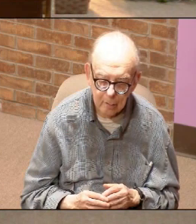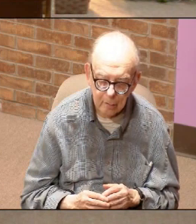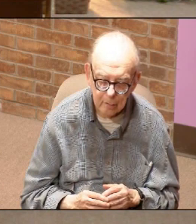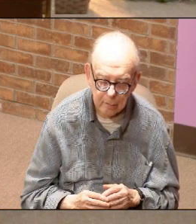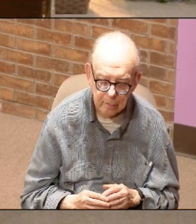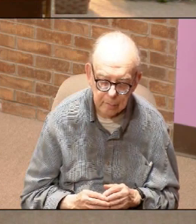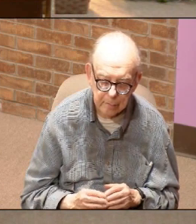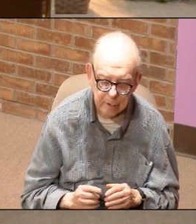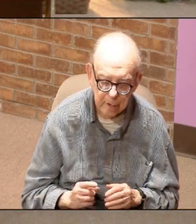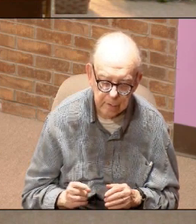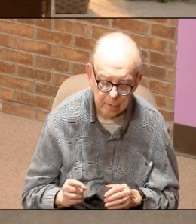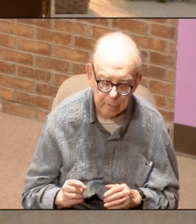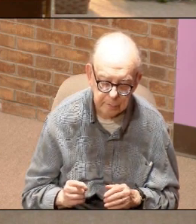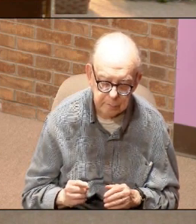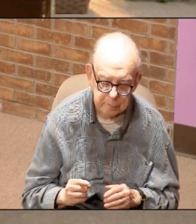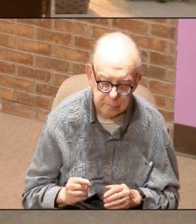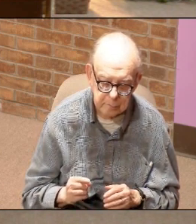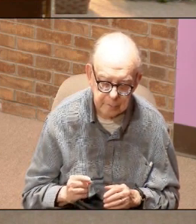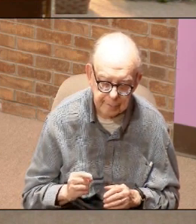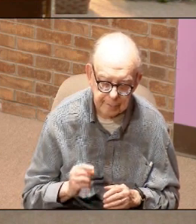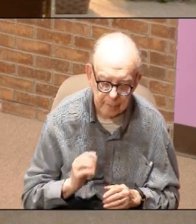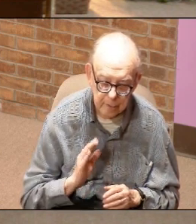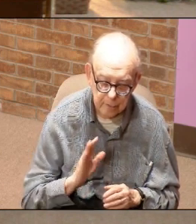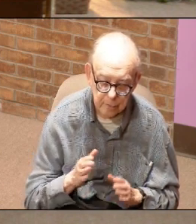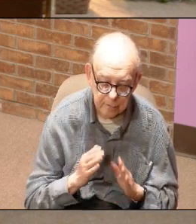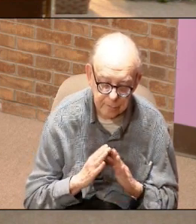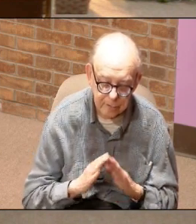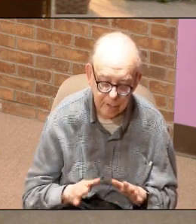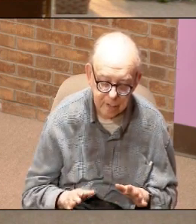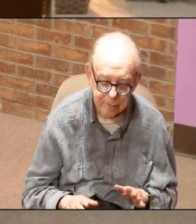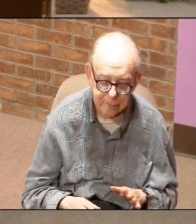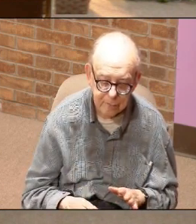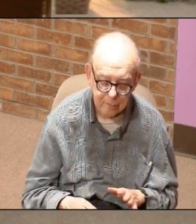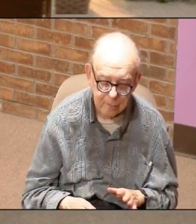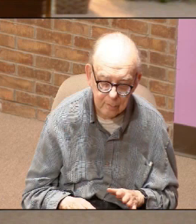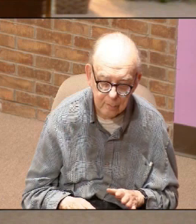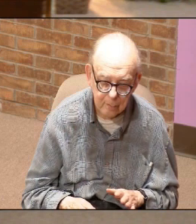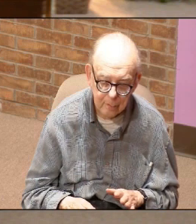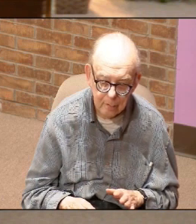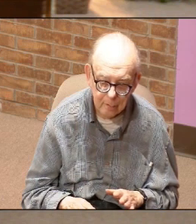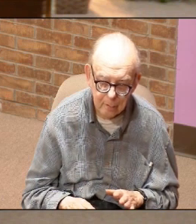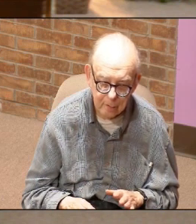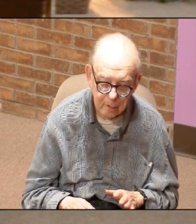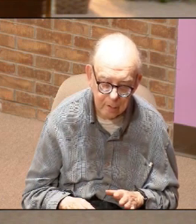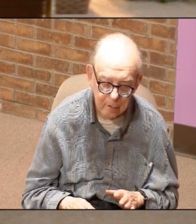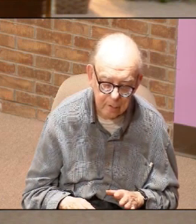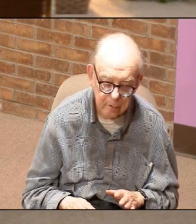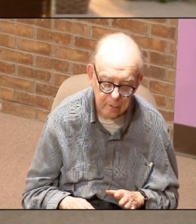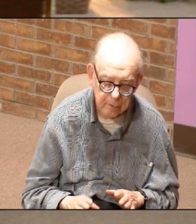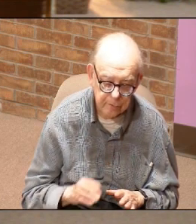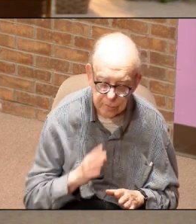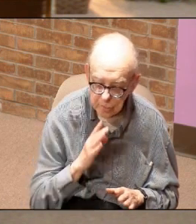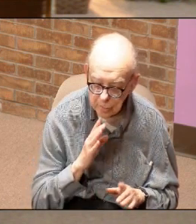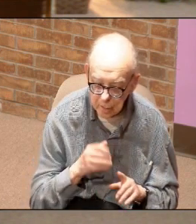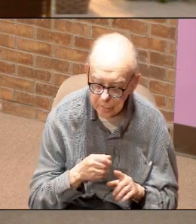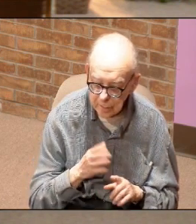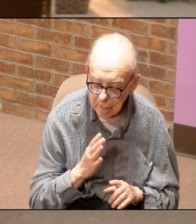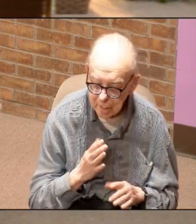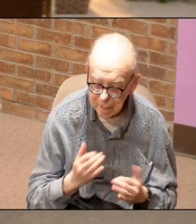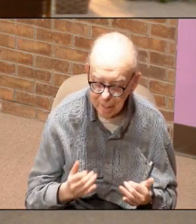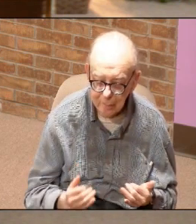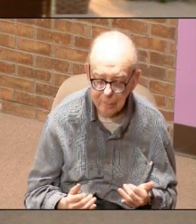and just in your silence, just talk to God right now.